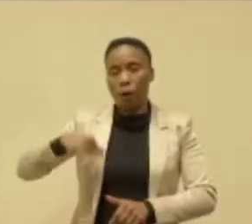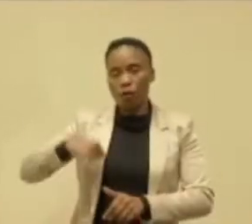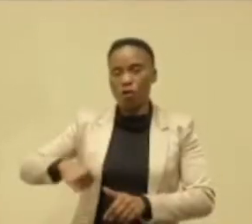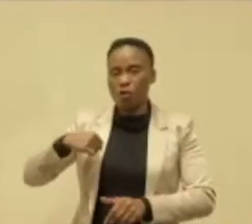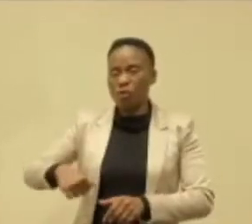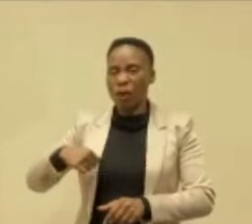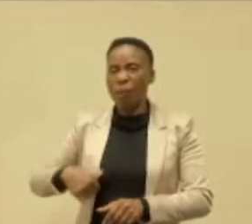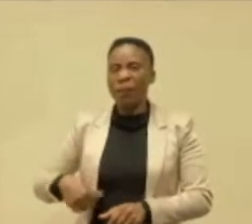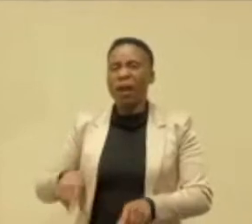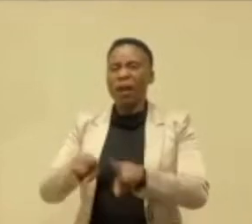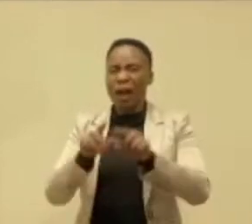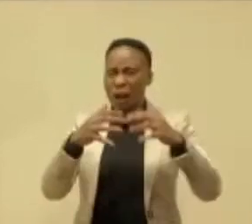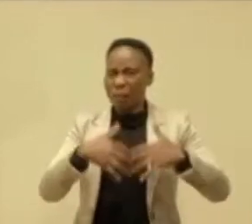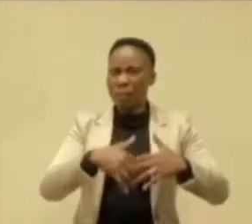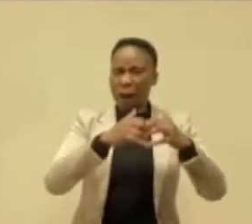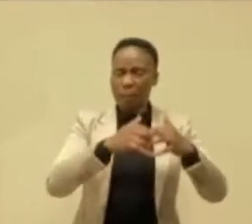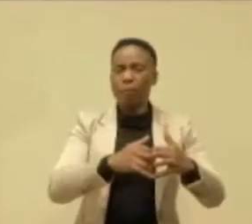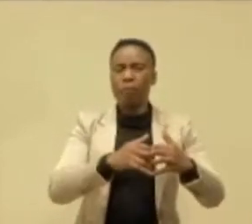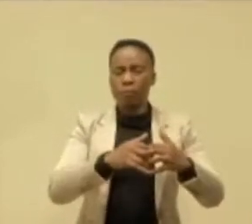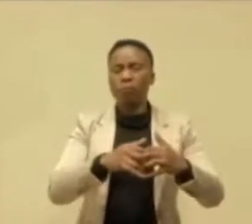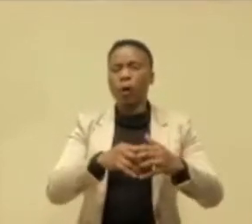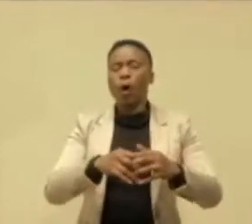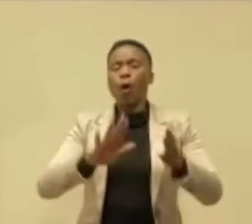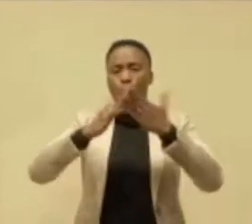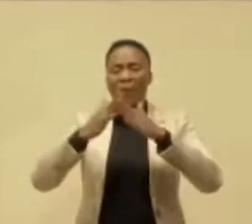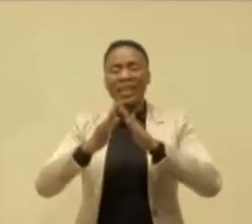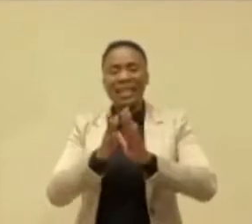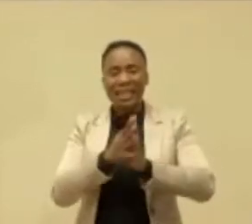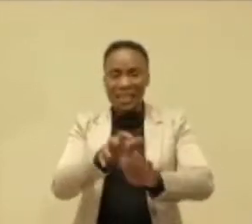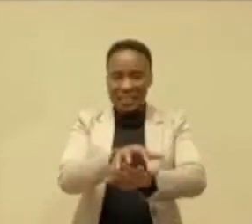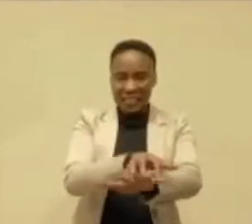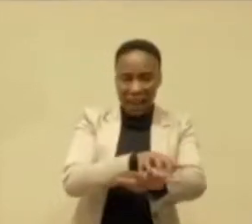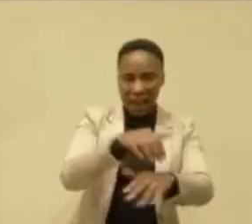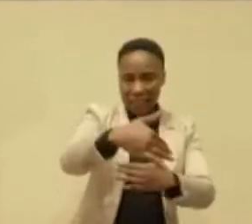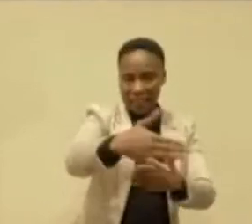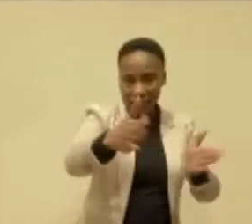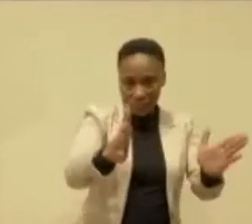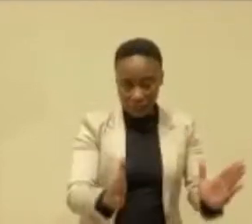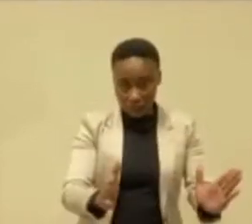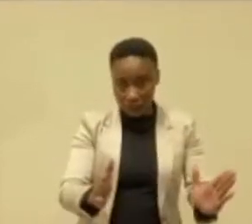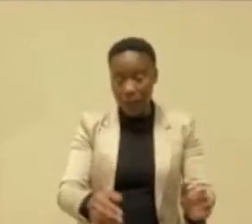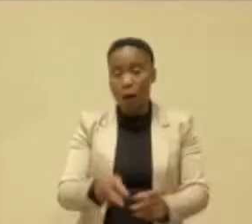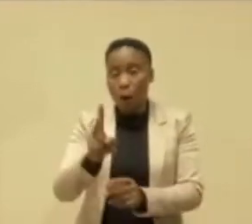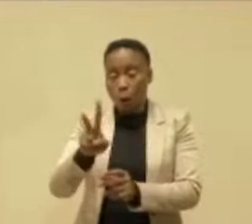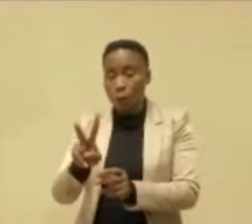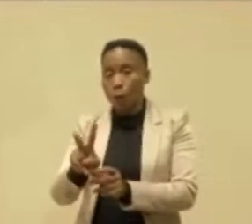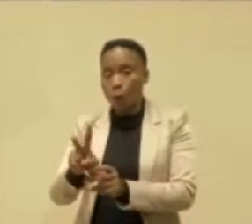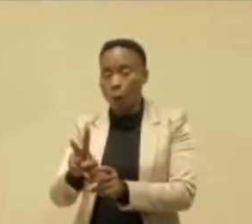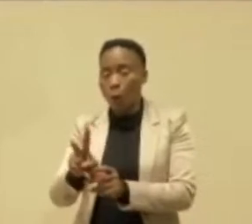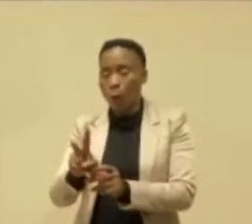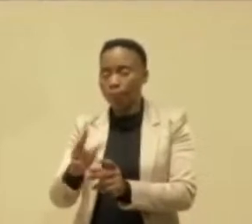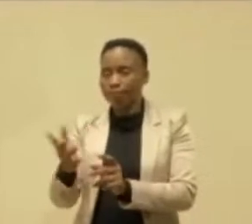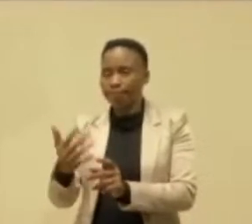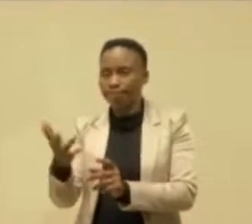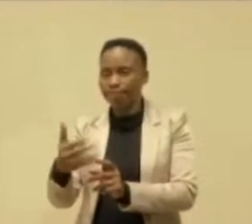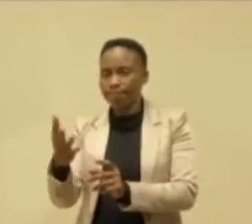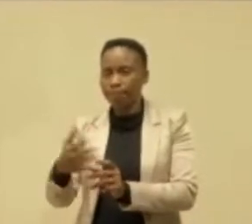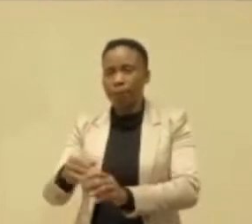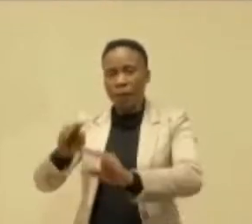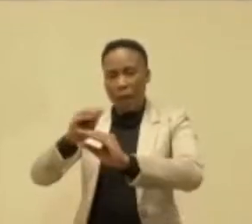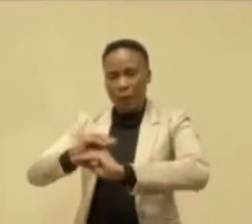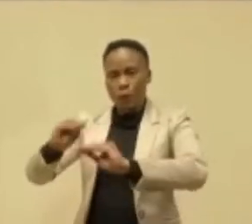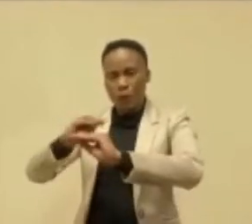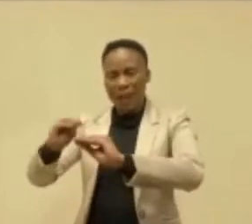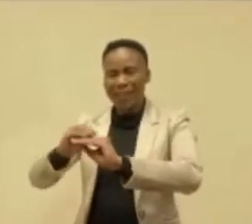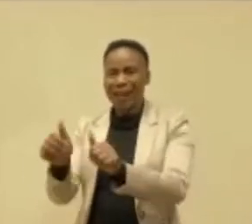care to establish community gardens and so on and also the educating uh the educators who